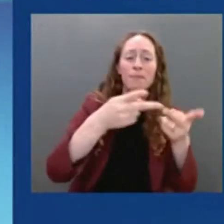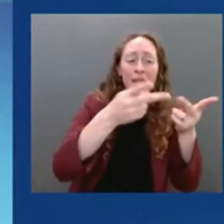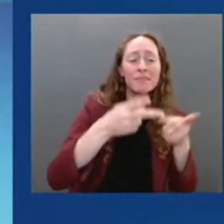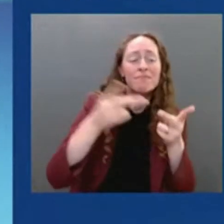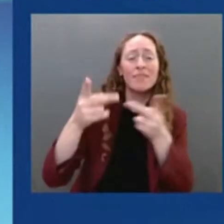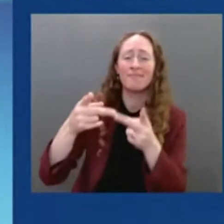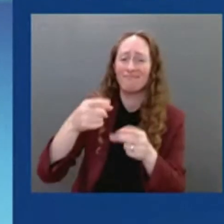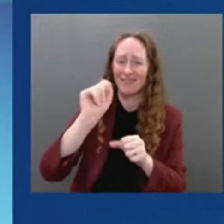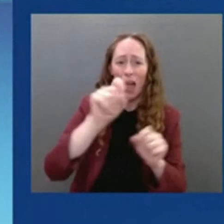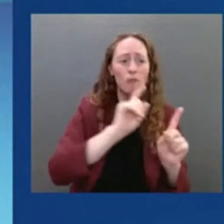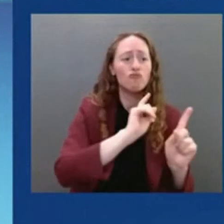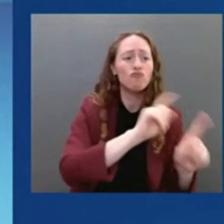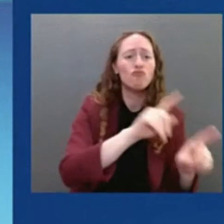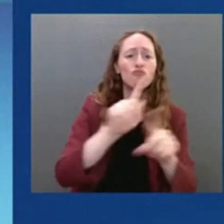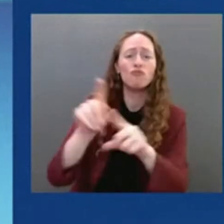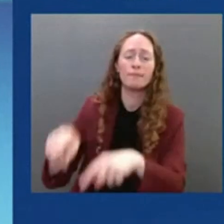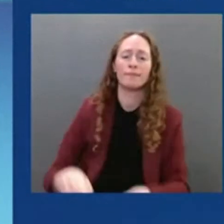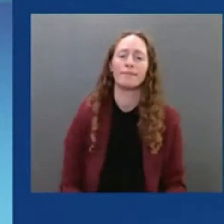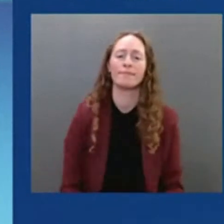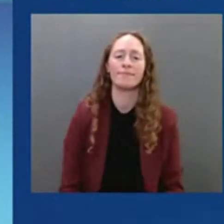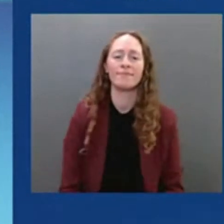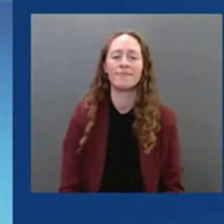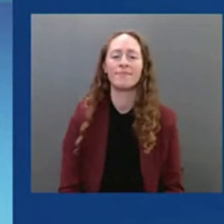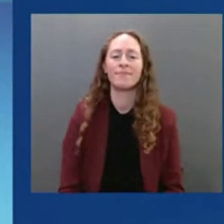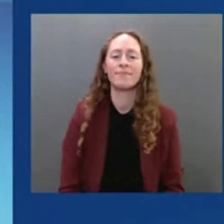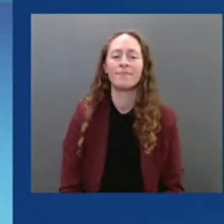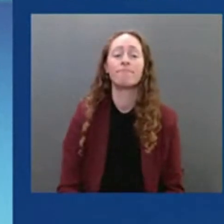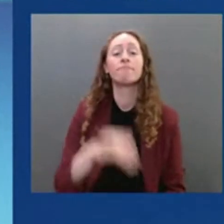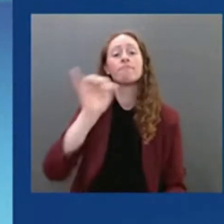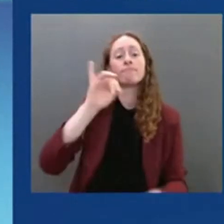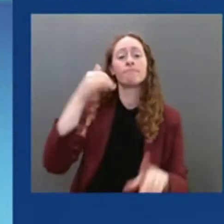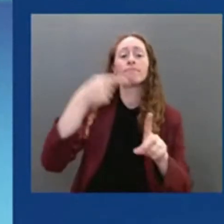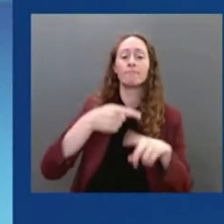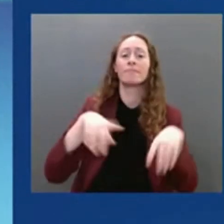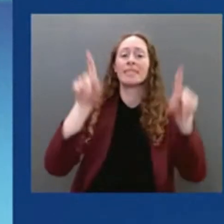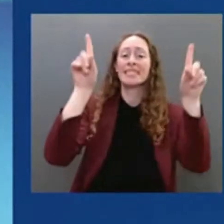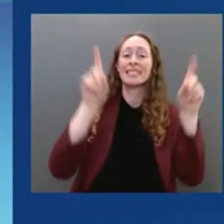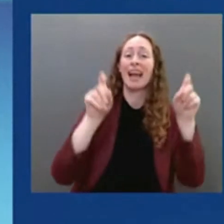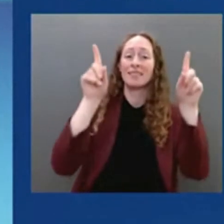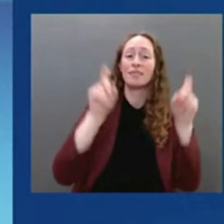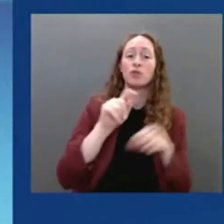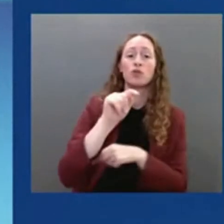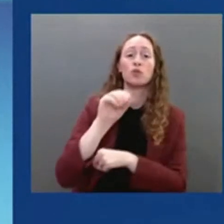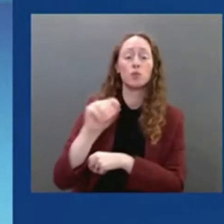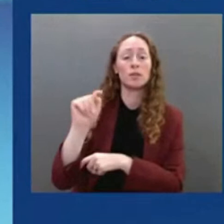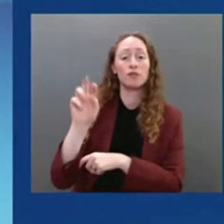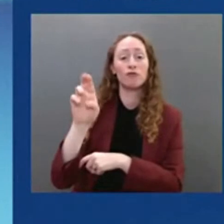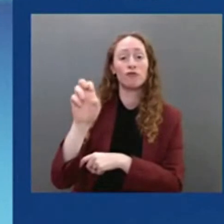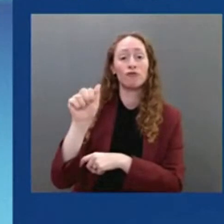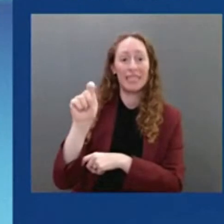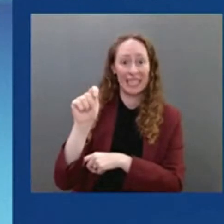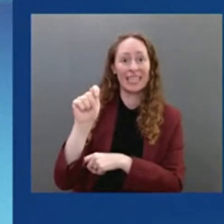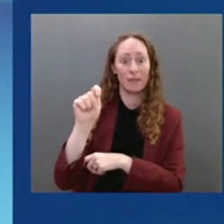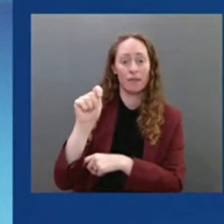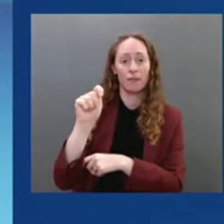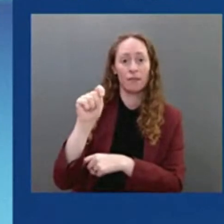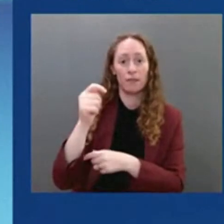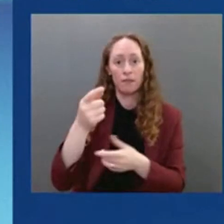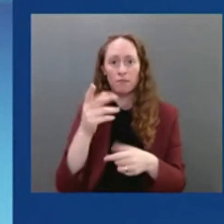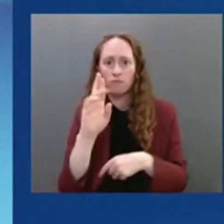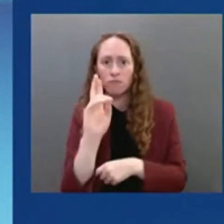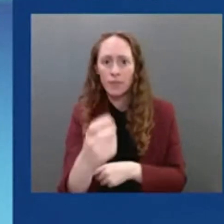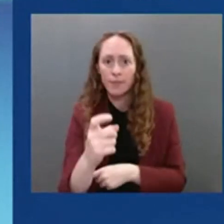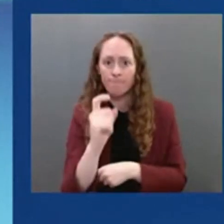sites. Let me talk about test-to-treat. These sites are great. People can walk in, they can get tested. If